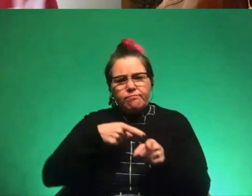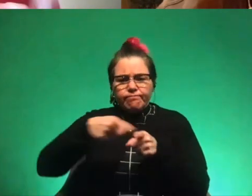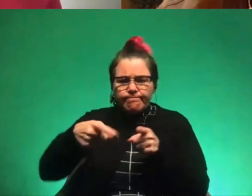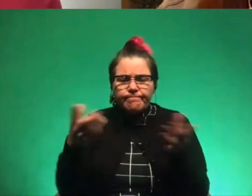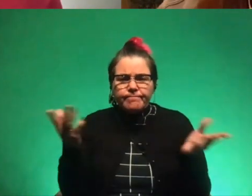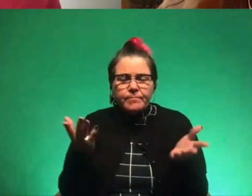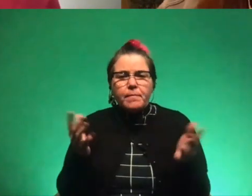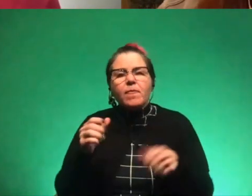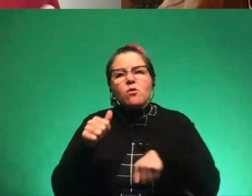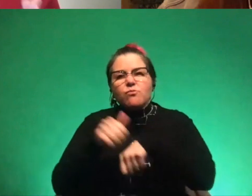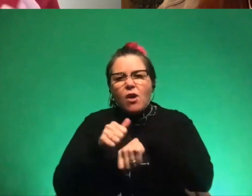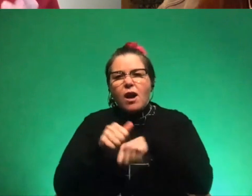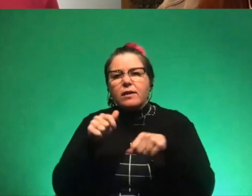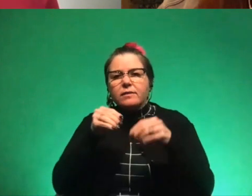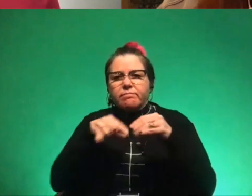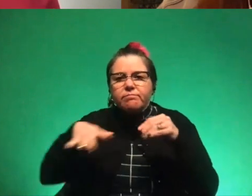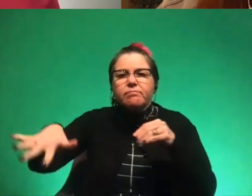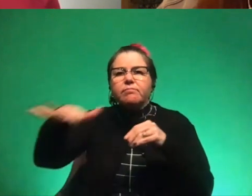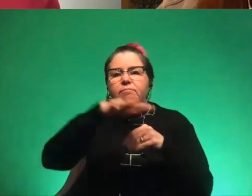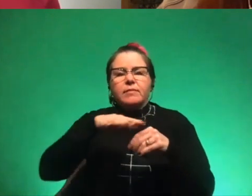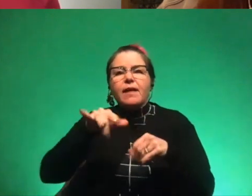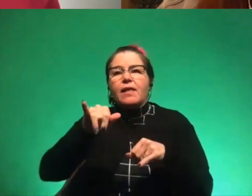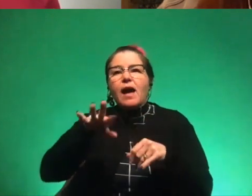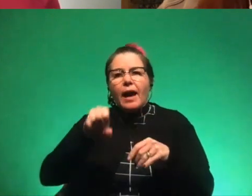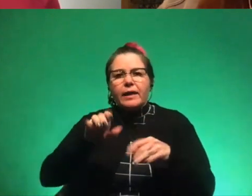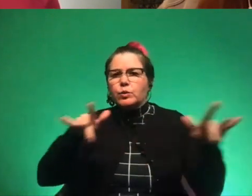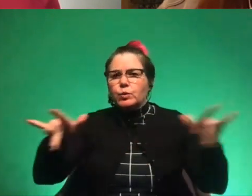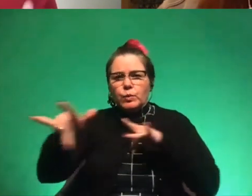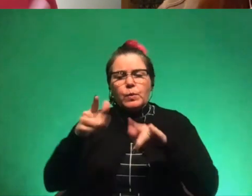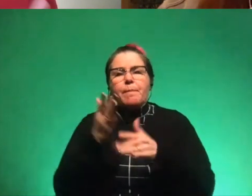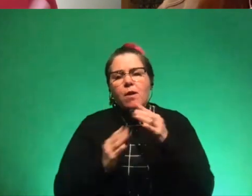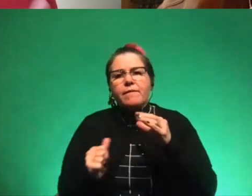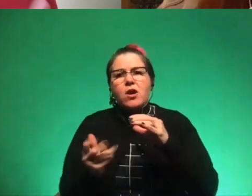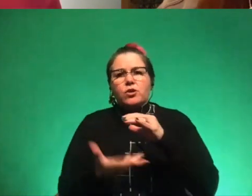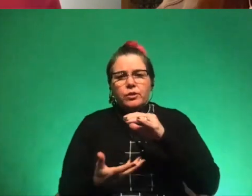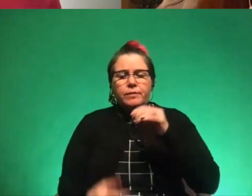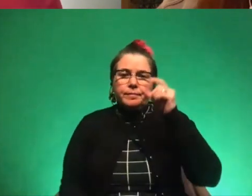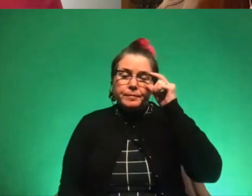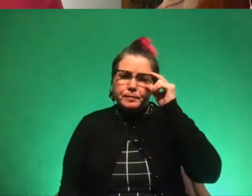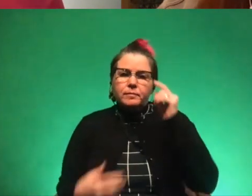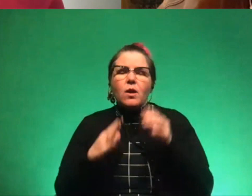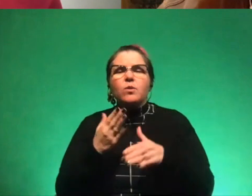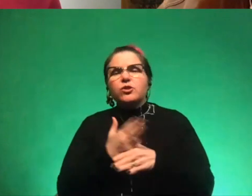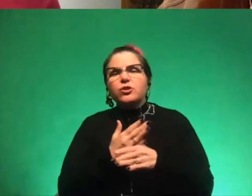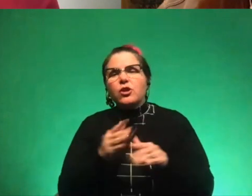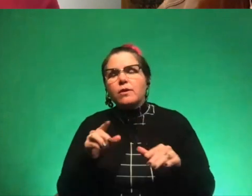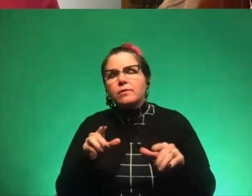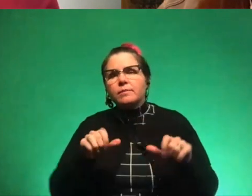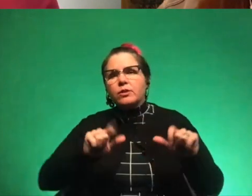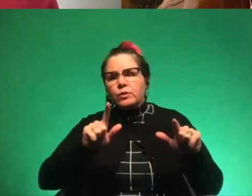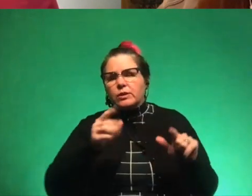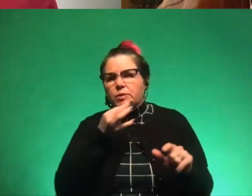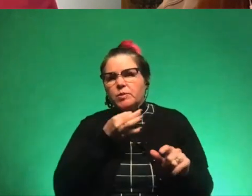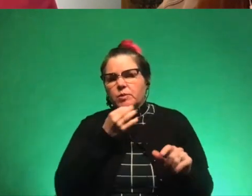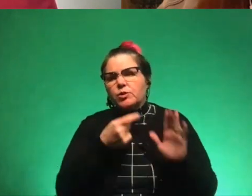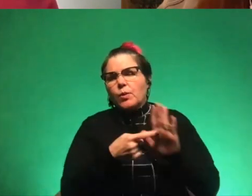is the rocks and the landscape in the ice-free parts of Antarctica. And I'll share my screen in a few moments to show you